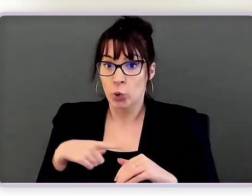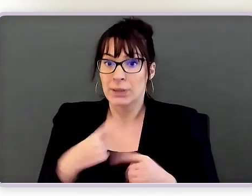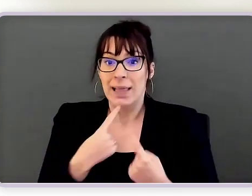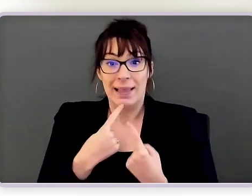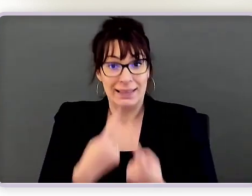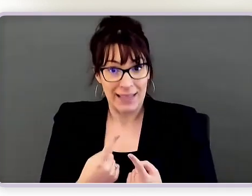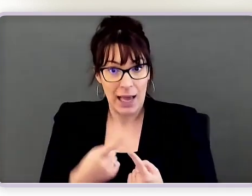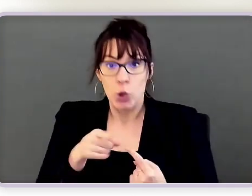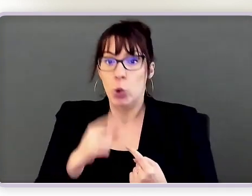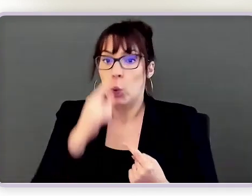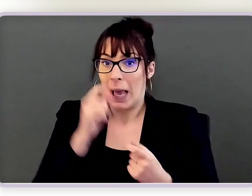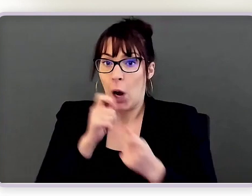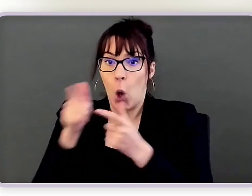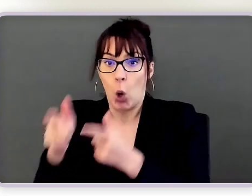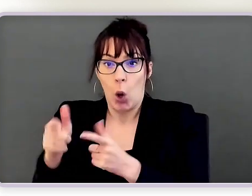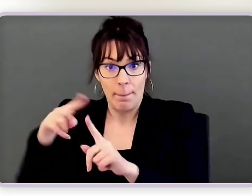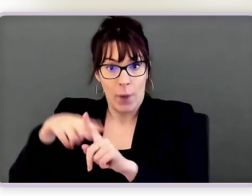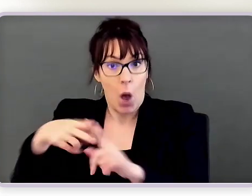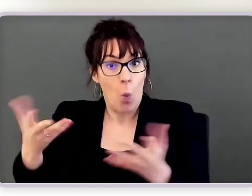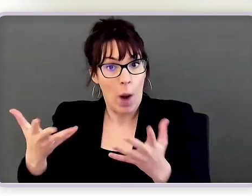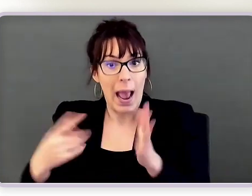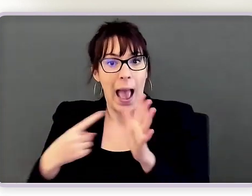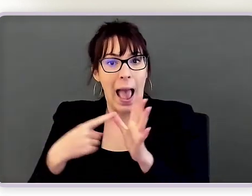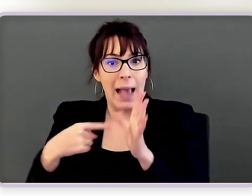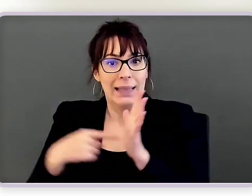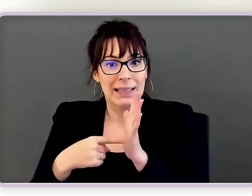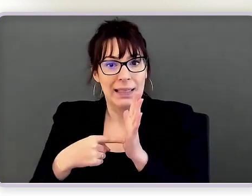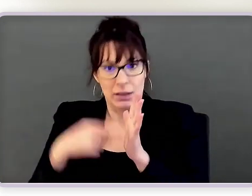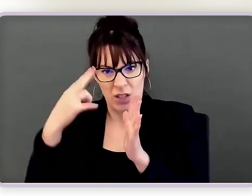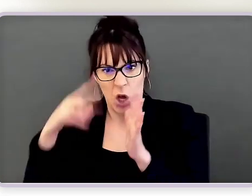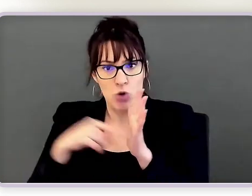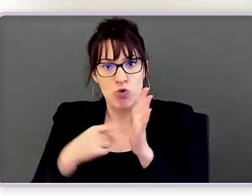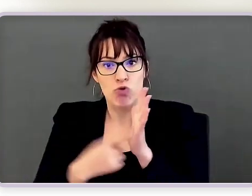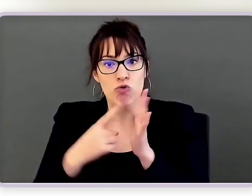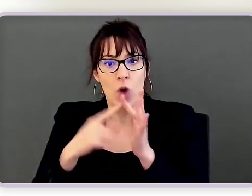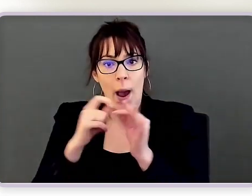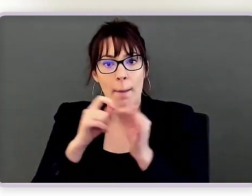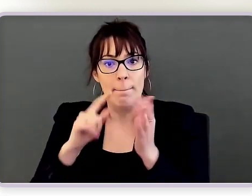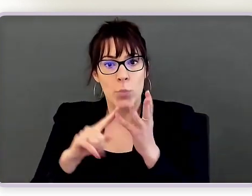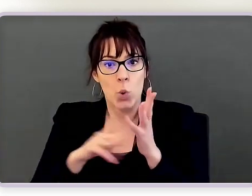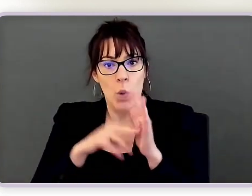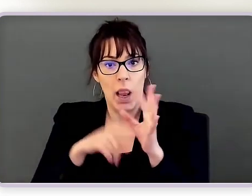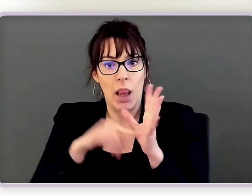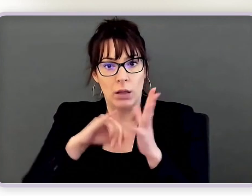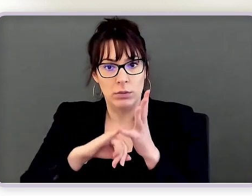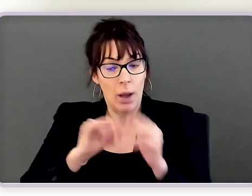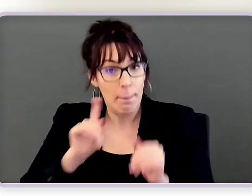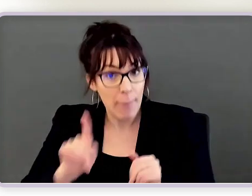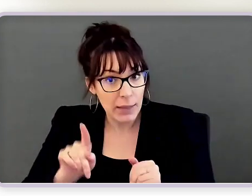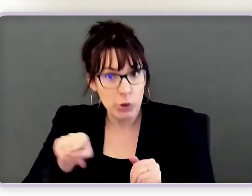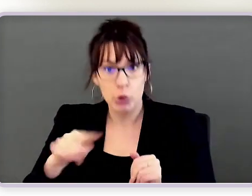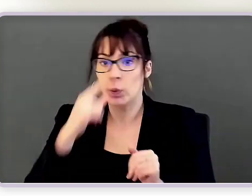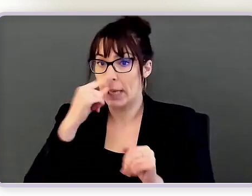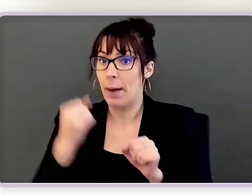AAT. But the only thing that you can do, you can make a discrimination complaint against the